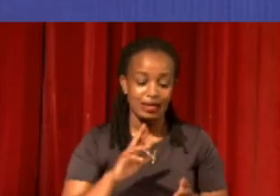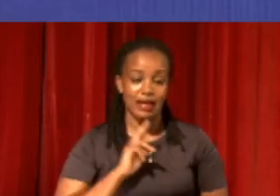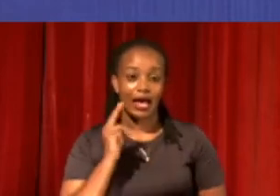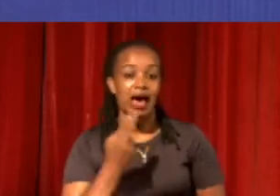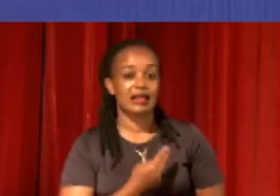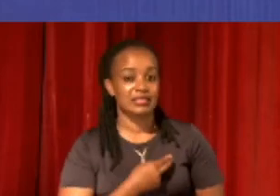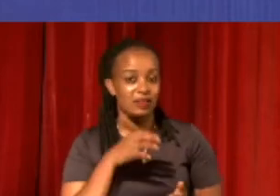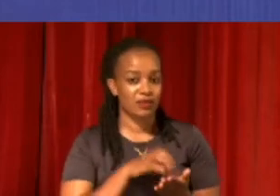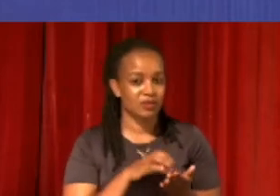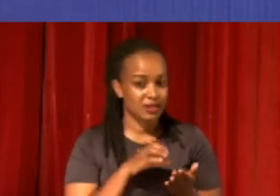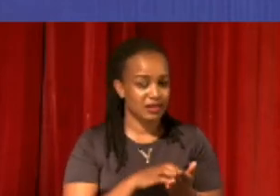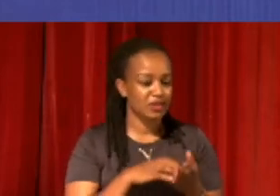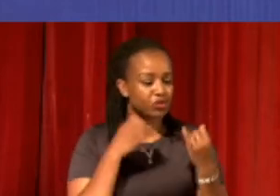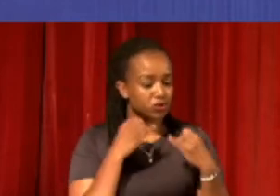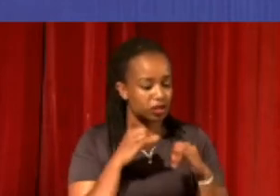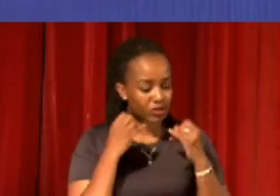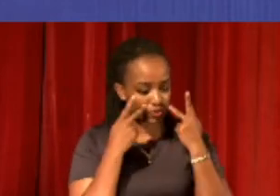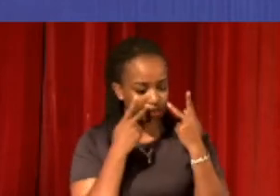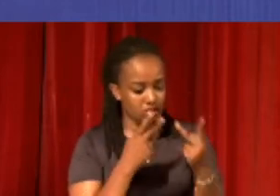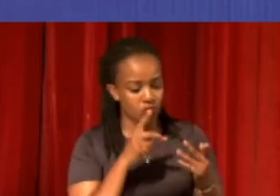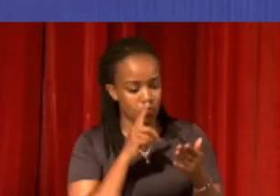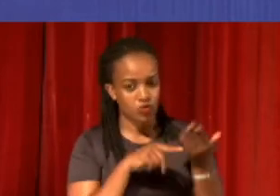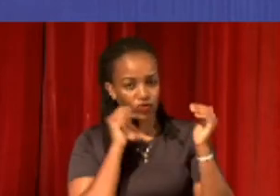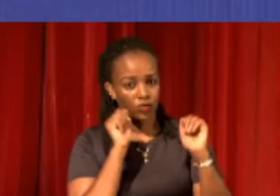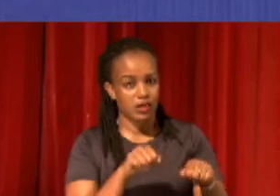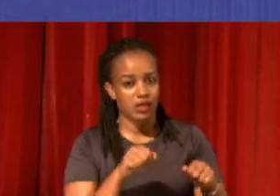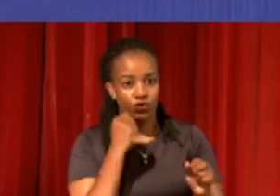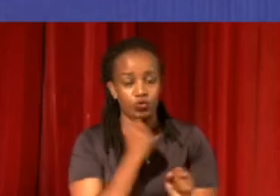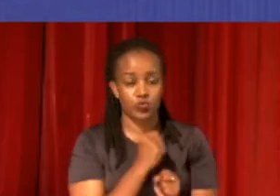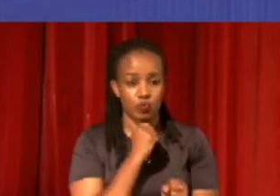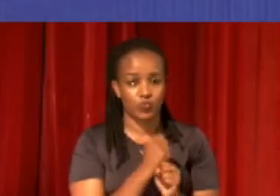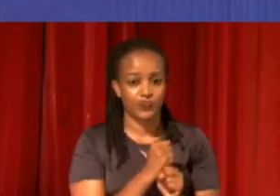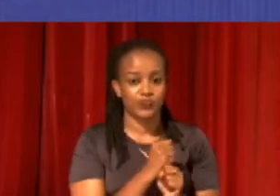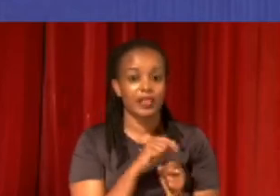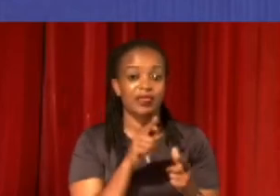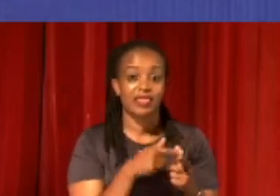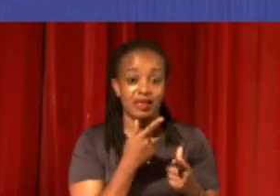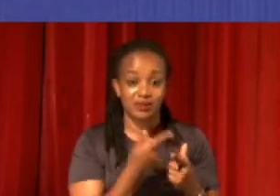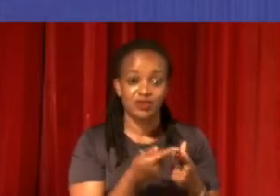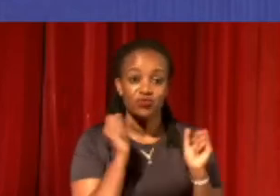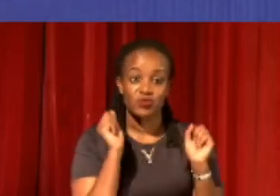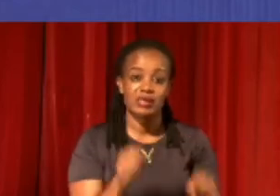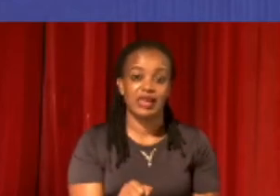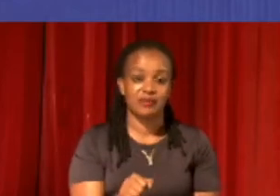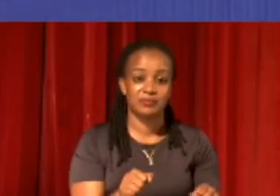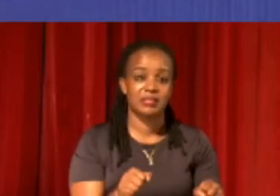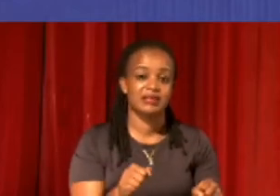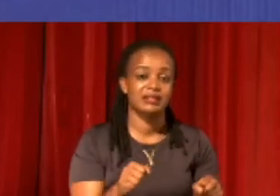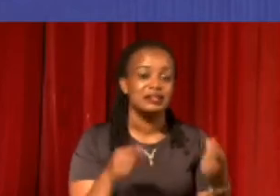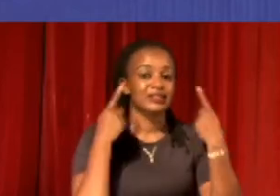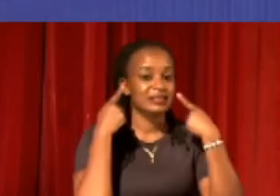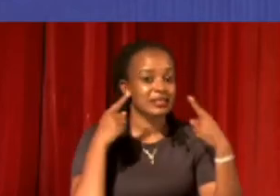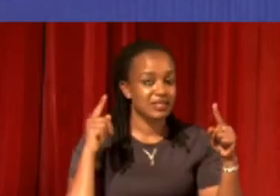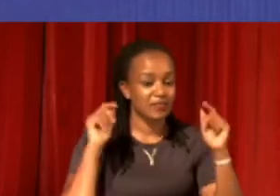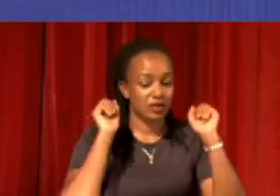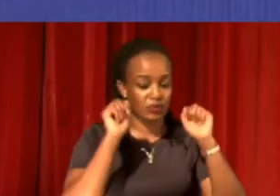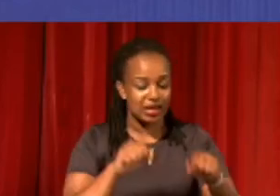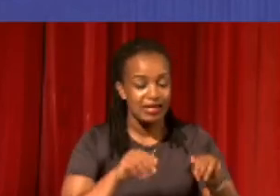call, see what you can tweak on the content that you are already sending us, so that it can fit and you can be able to